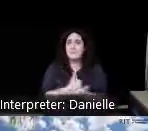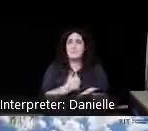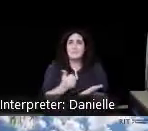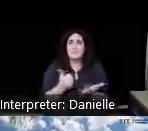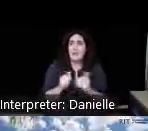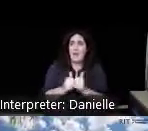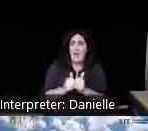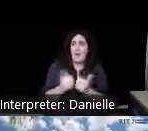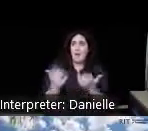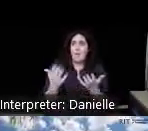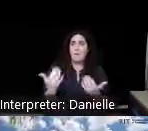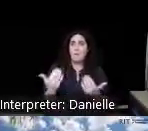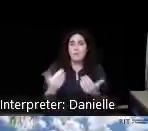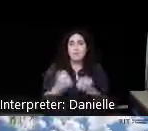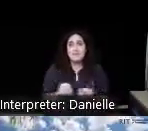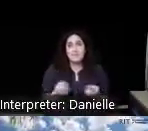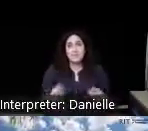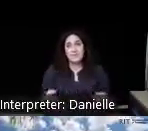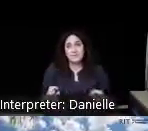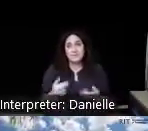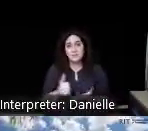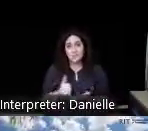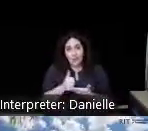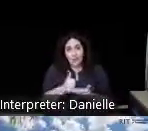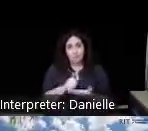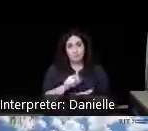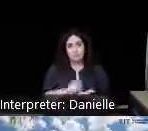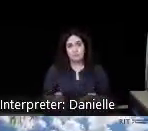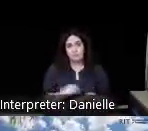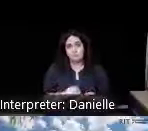resources to help them during this process.